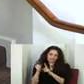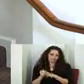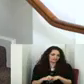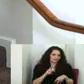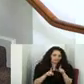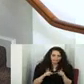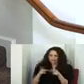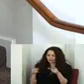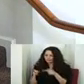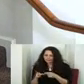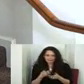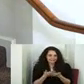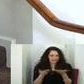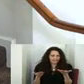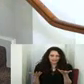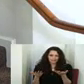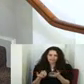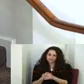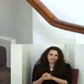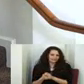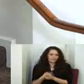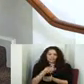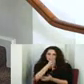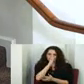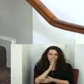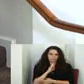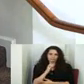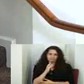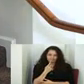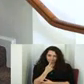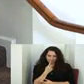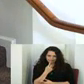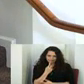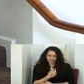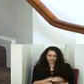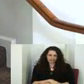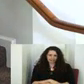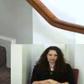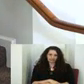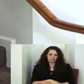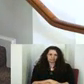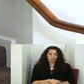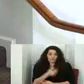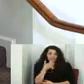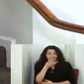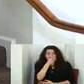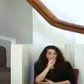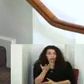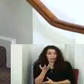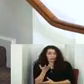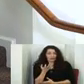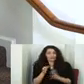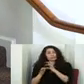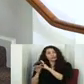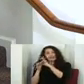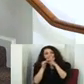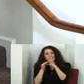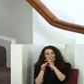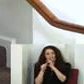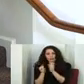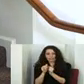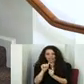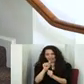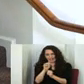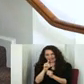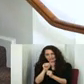places, and their things. And God was disappointed because all that God wanted was a relationship with Adam and Eve